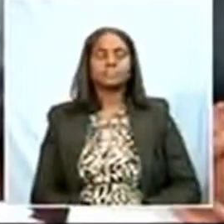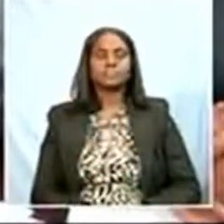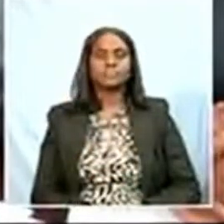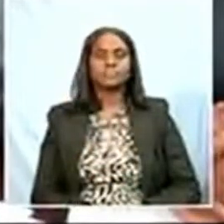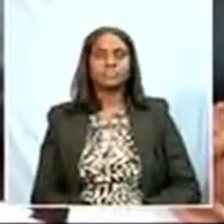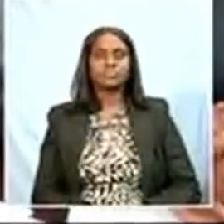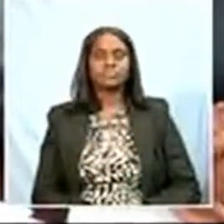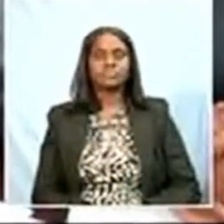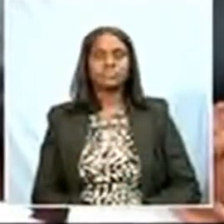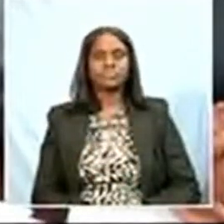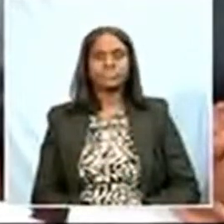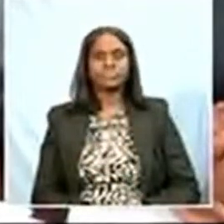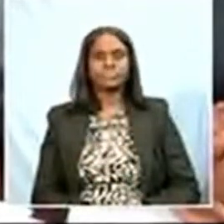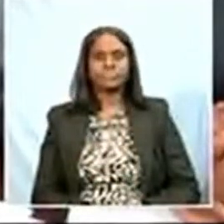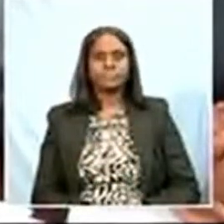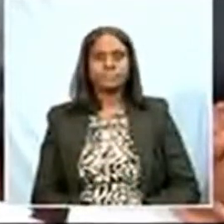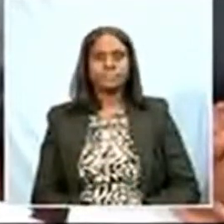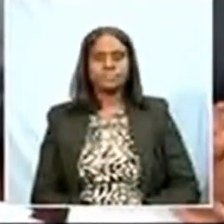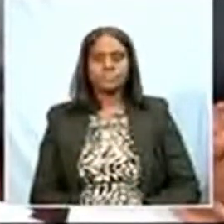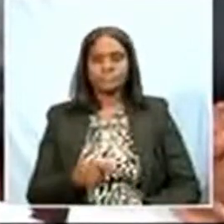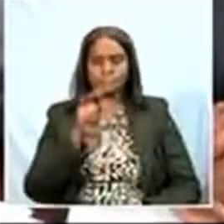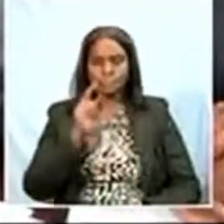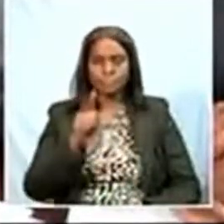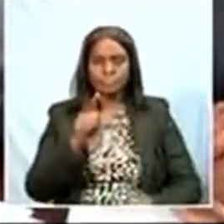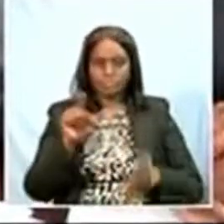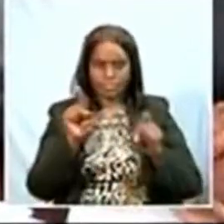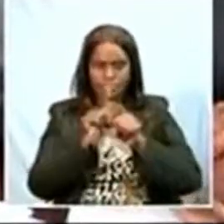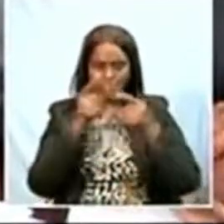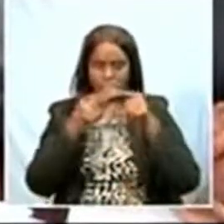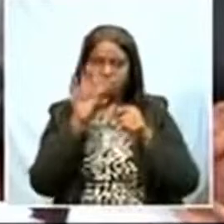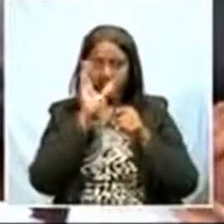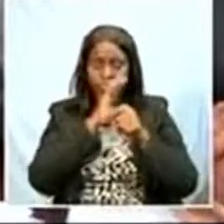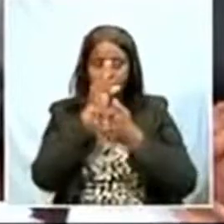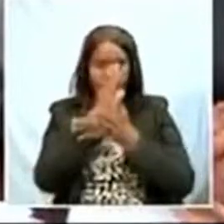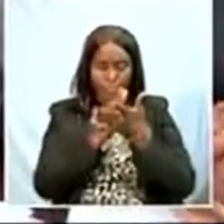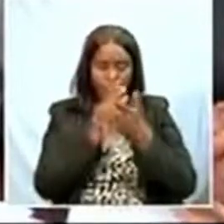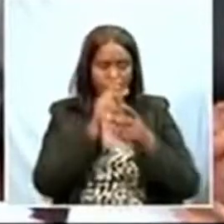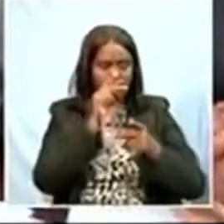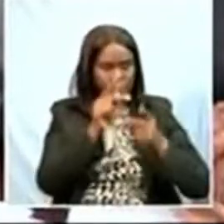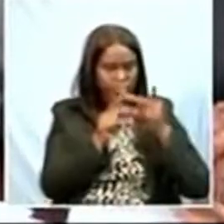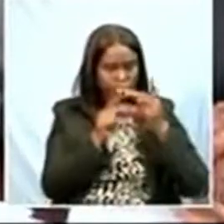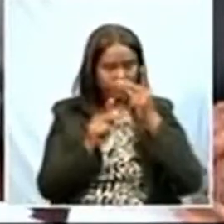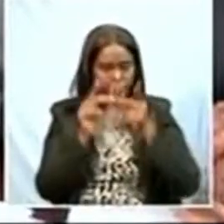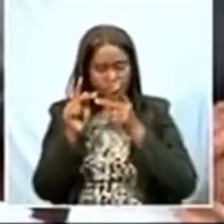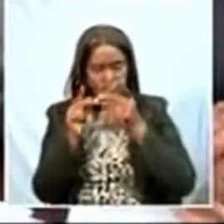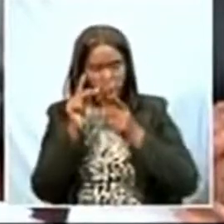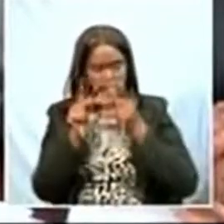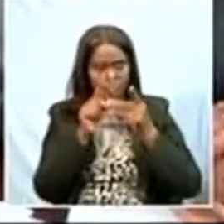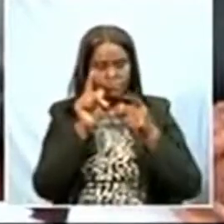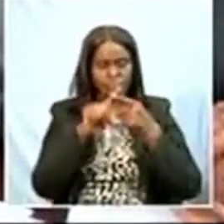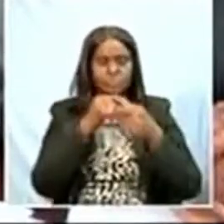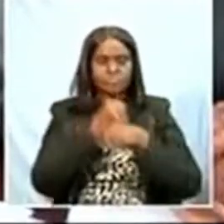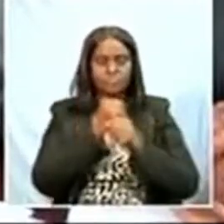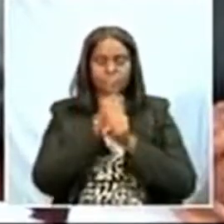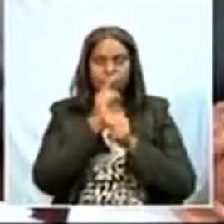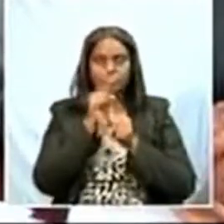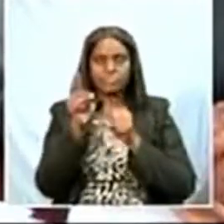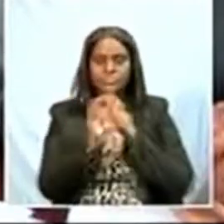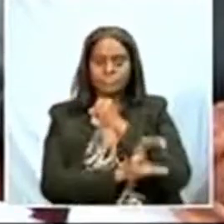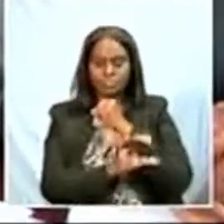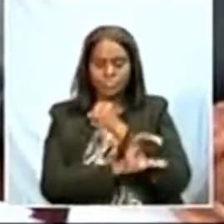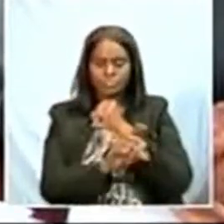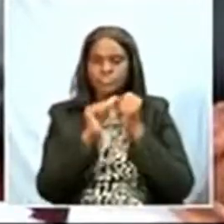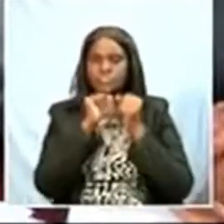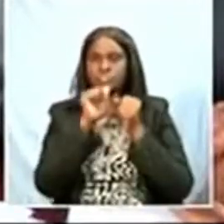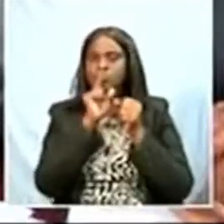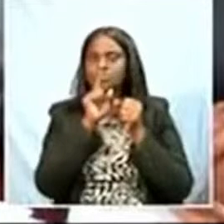be granted incentives. So it's not just done haphazardly. There are some due processes which we follow to ensure that the country does not